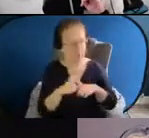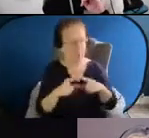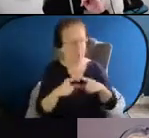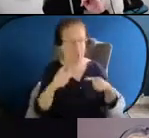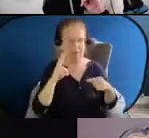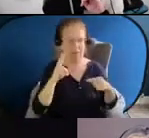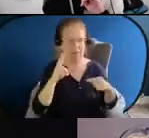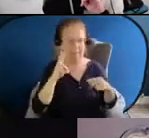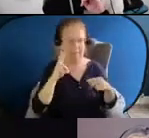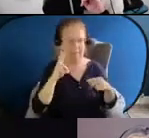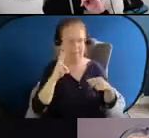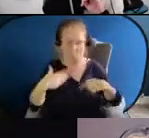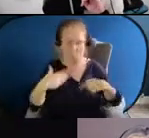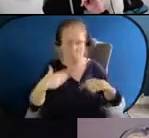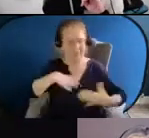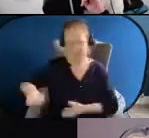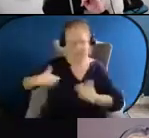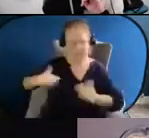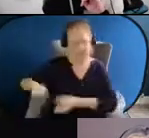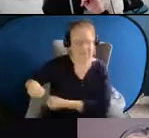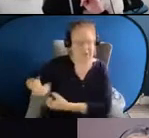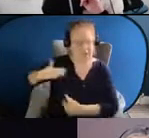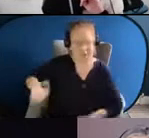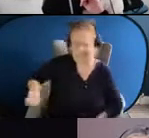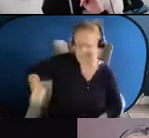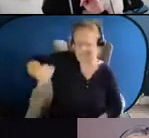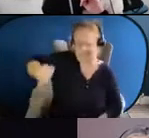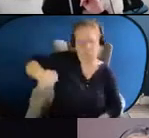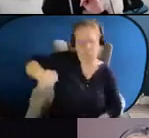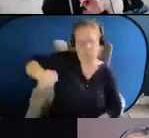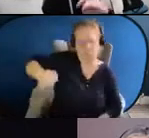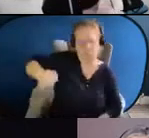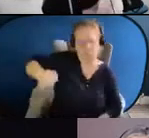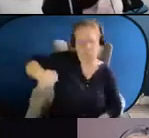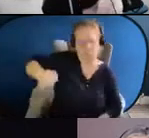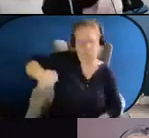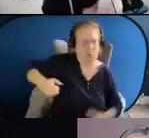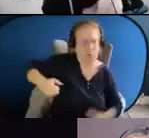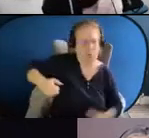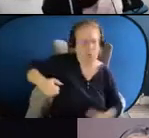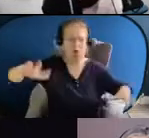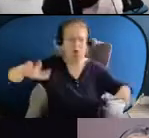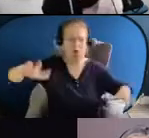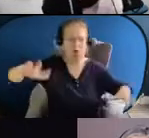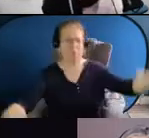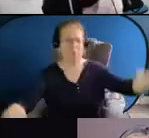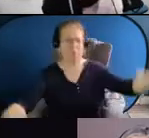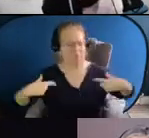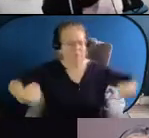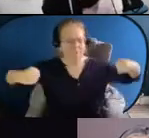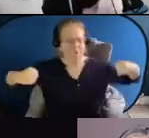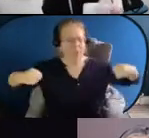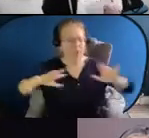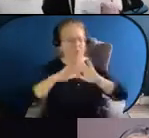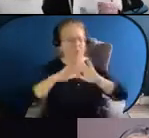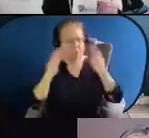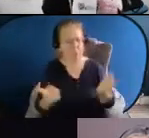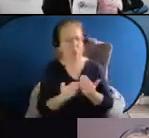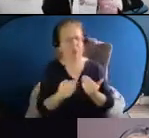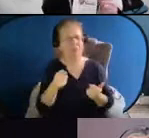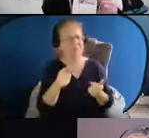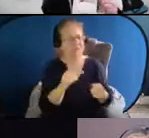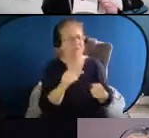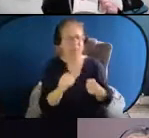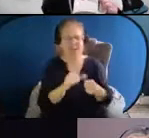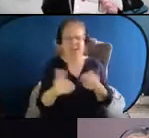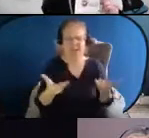lift everyone, our own organizations itself are lifted. Our world itself is lifted. So I do think there's an increase in awareness, because I